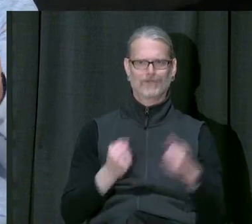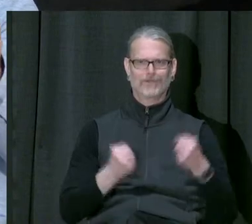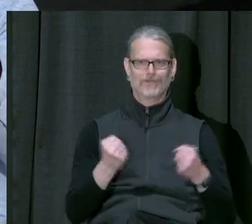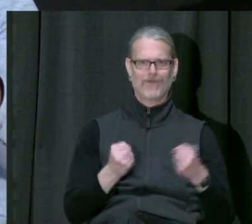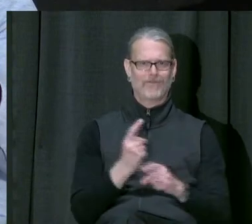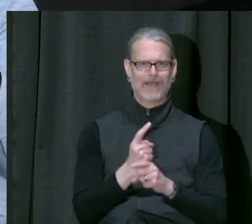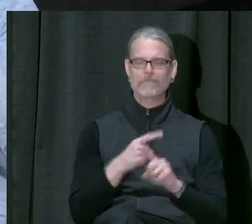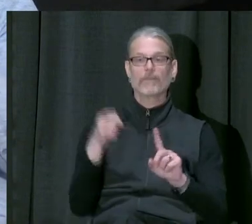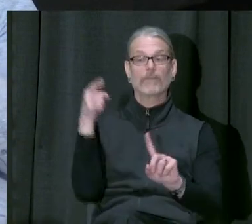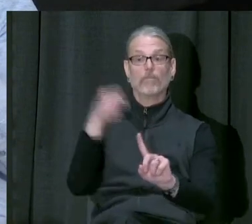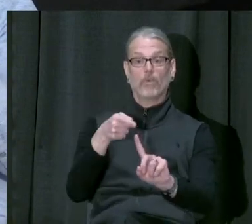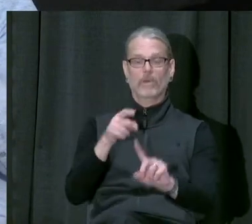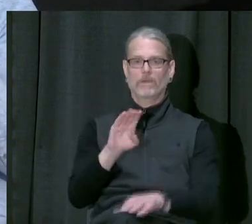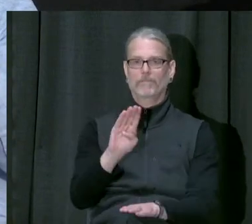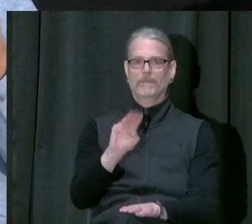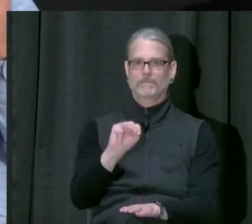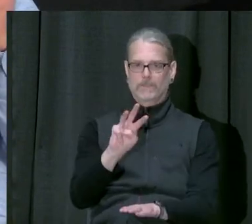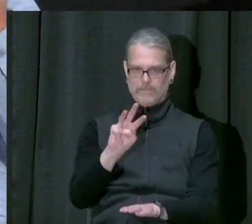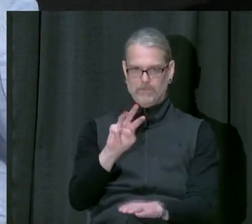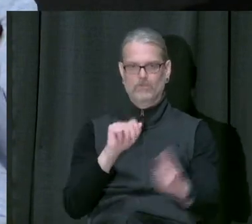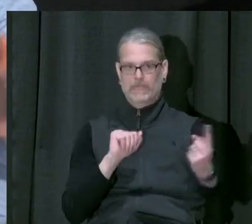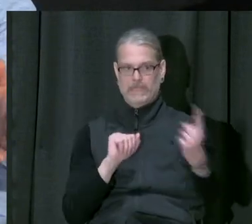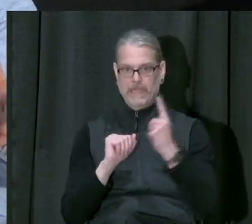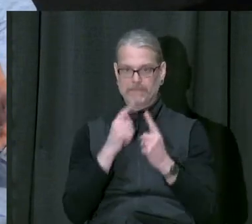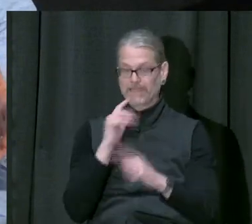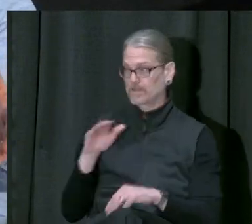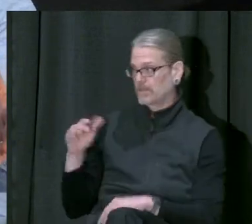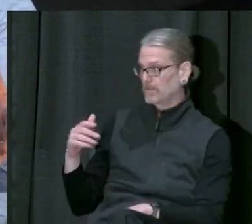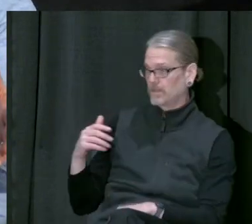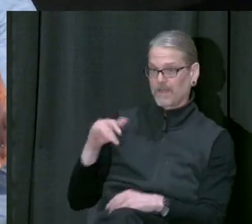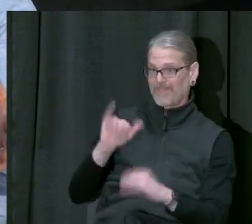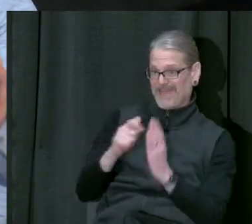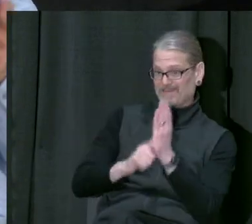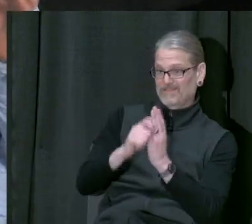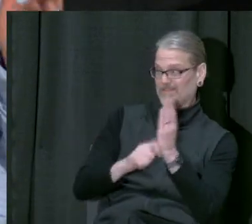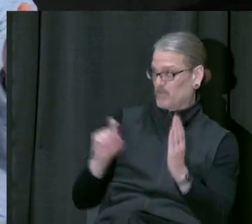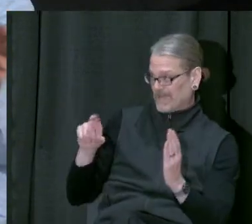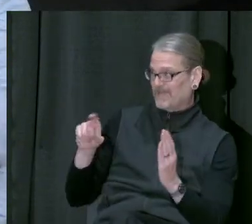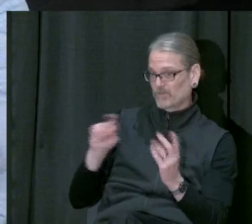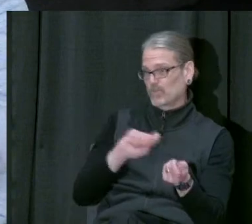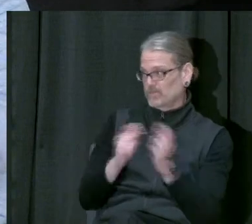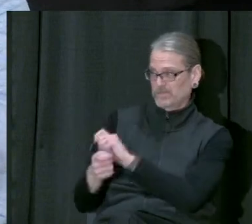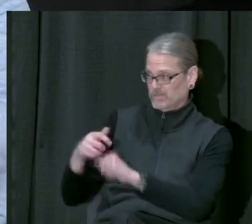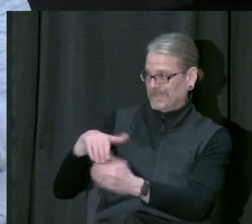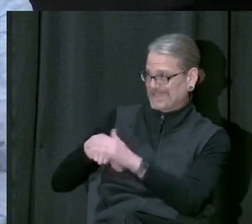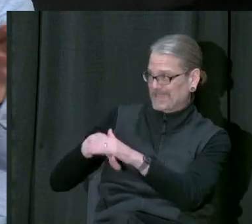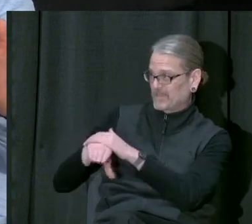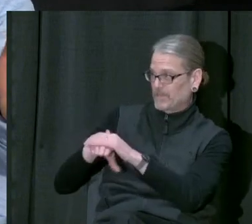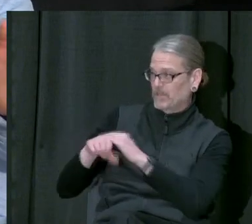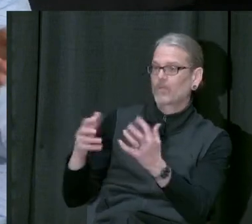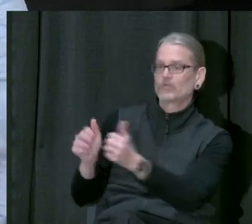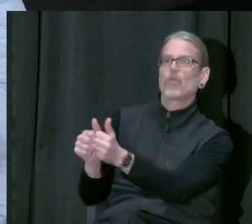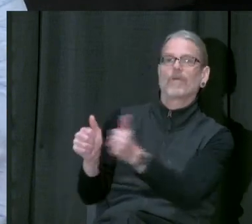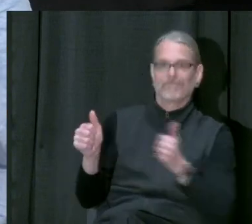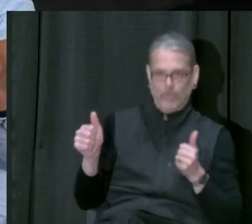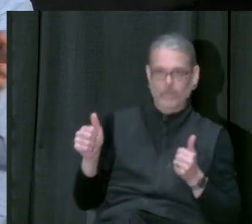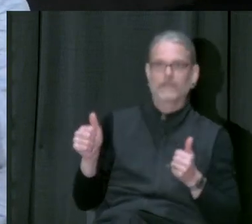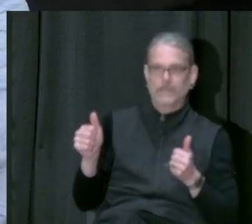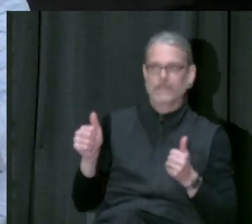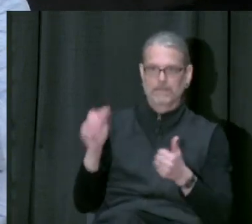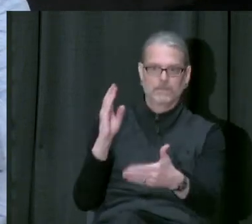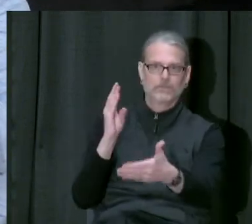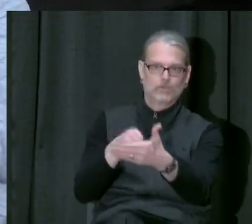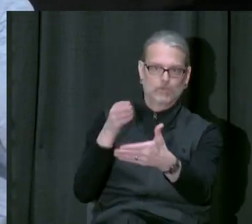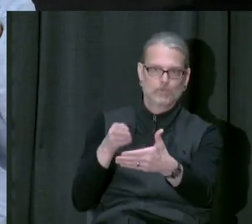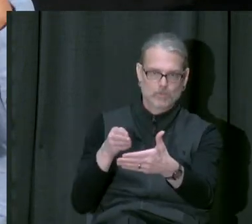point is that BMW came to us and they're like, listen, we need to make this document accessible because we want to avoid any